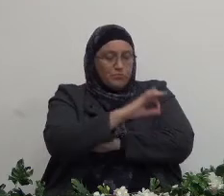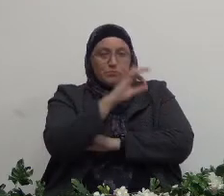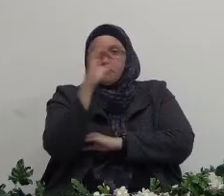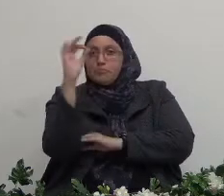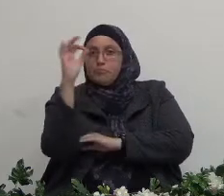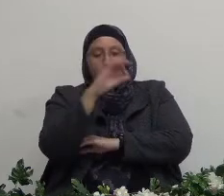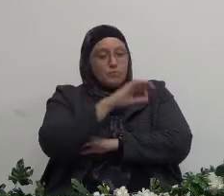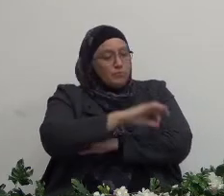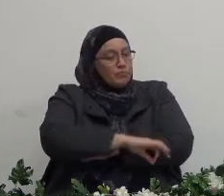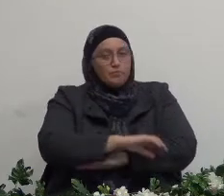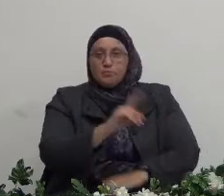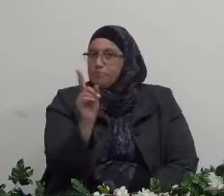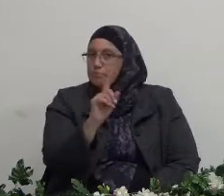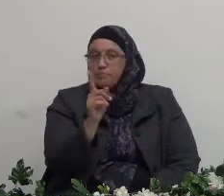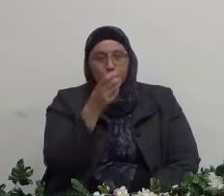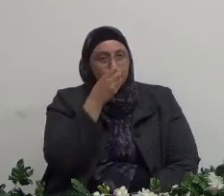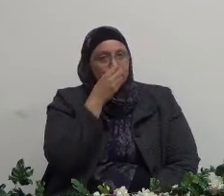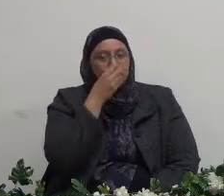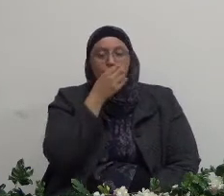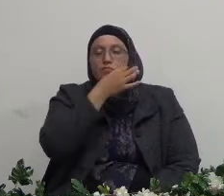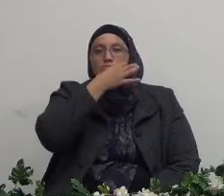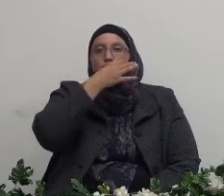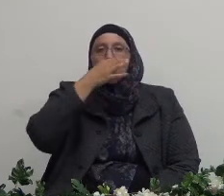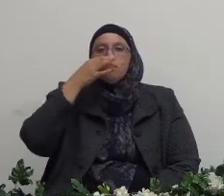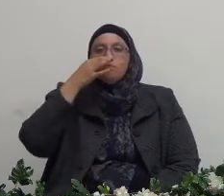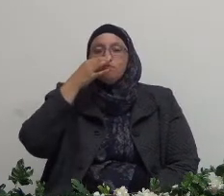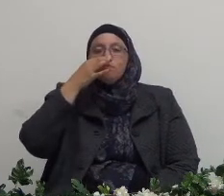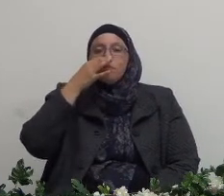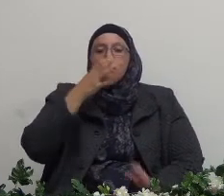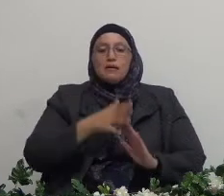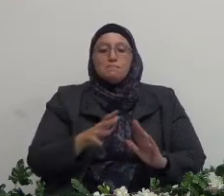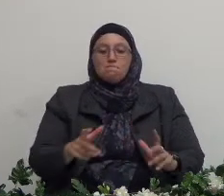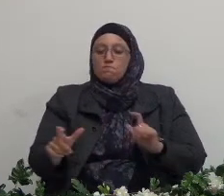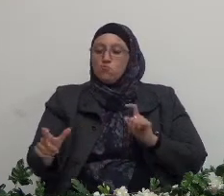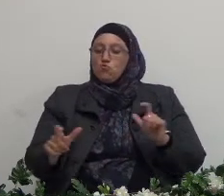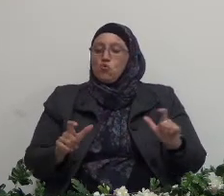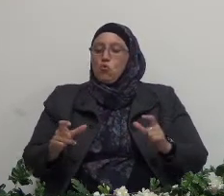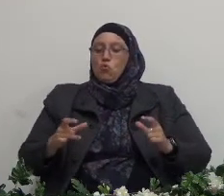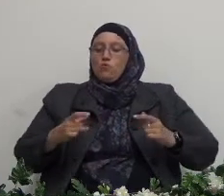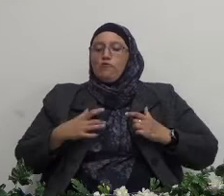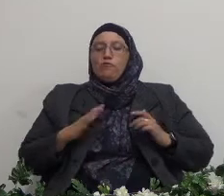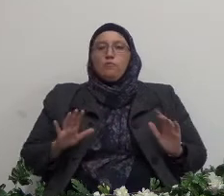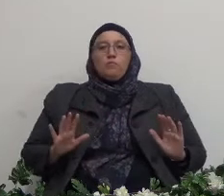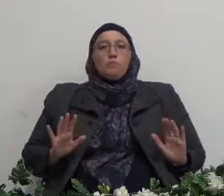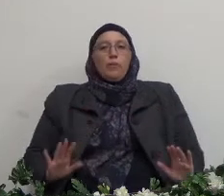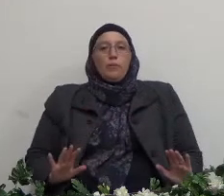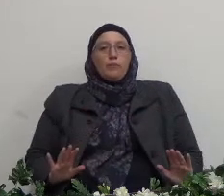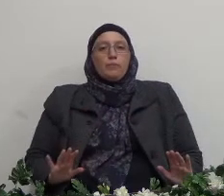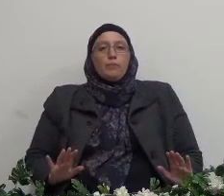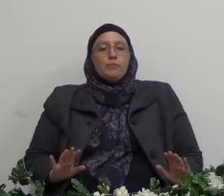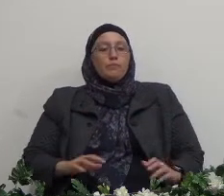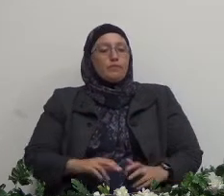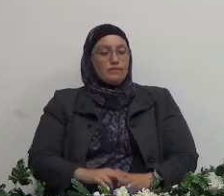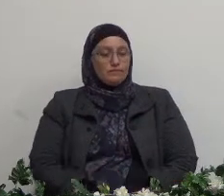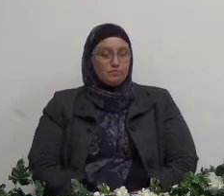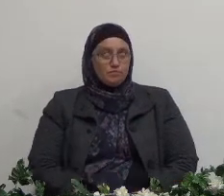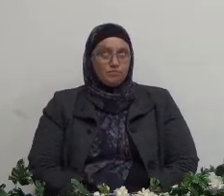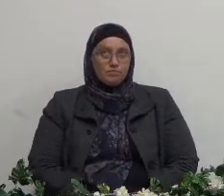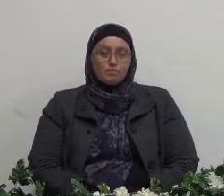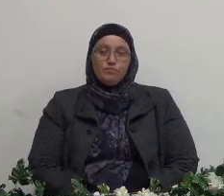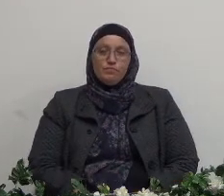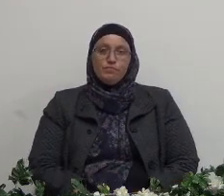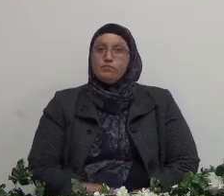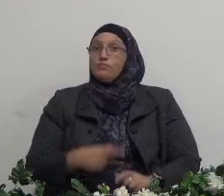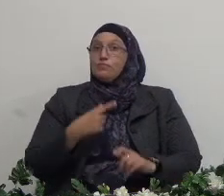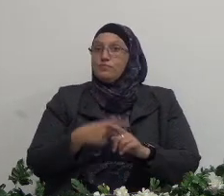where they're held back and unable to eat. Furthermore, in this month, drinking and all